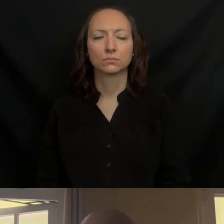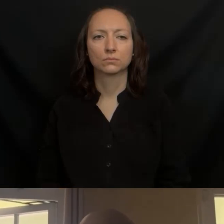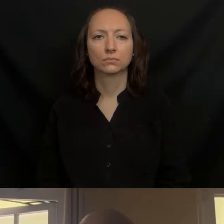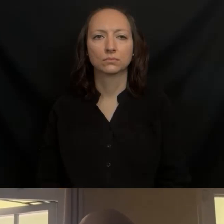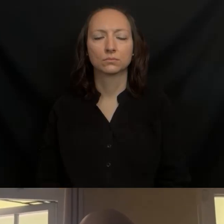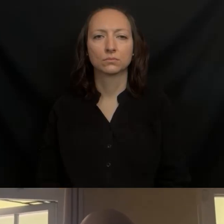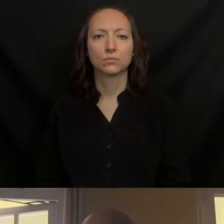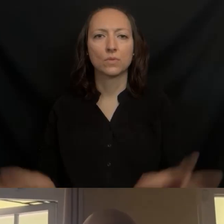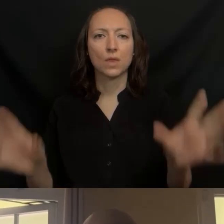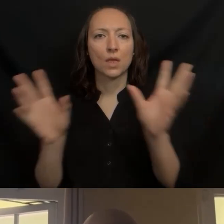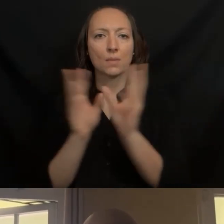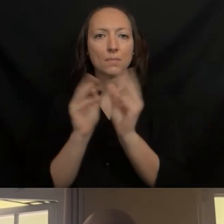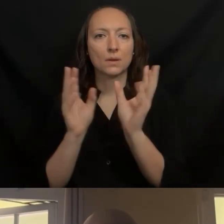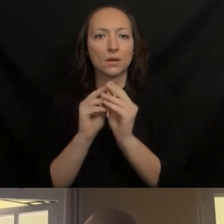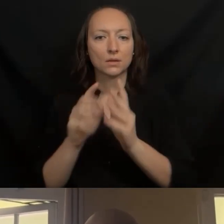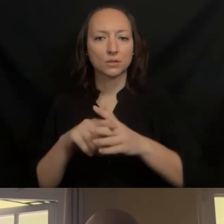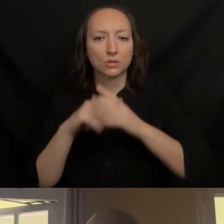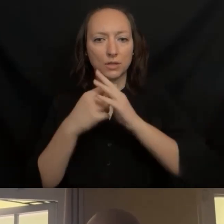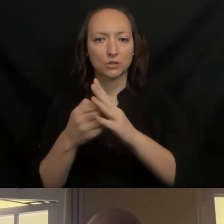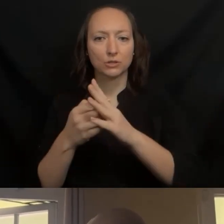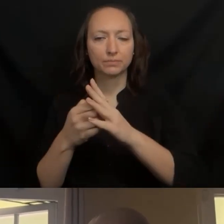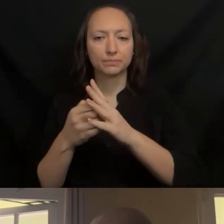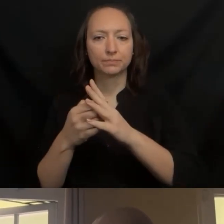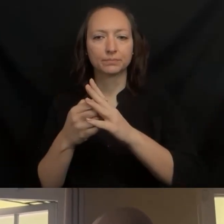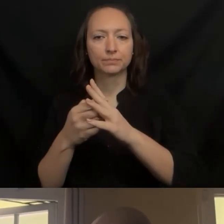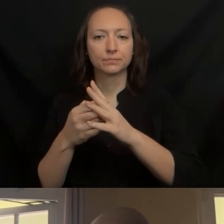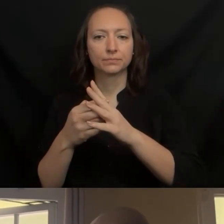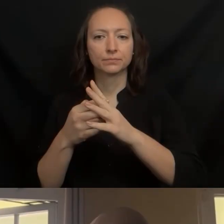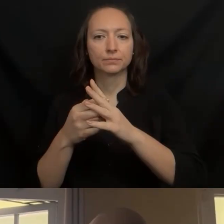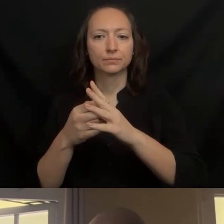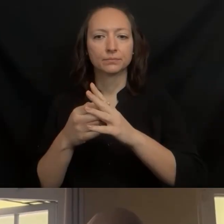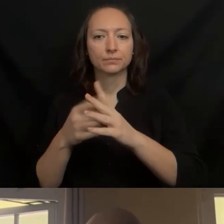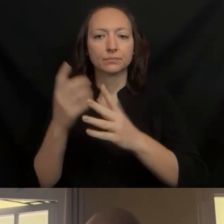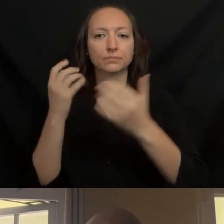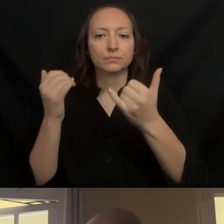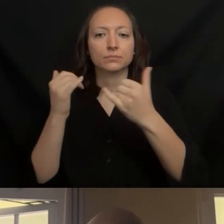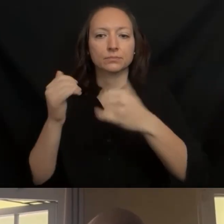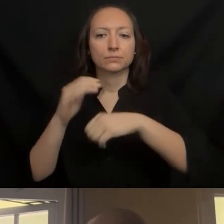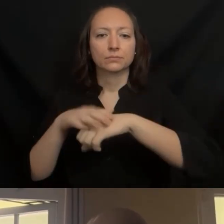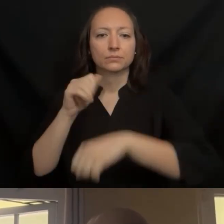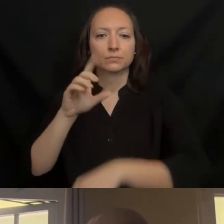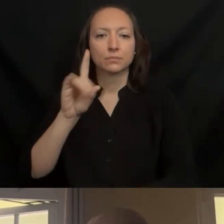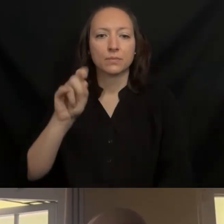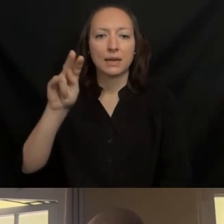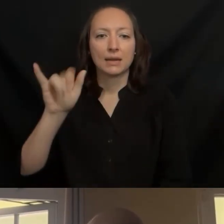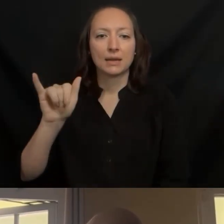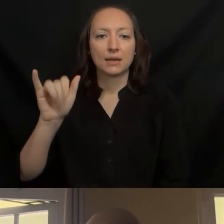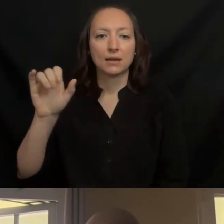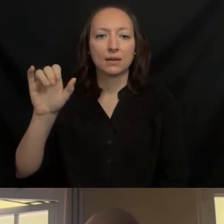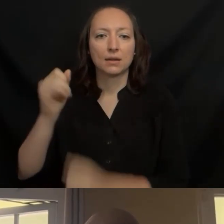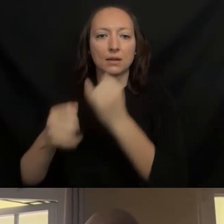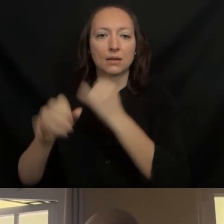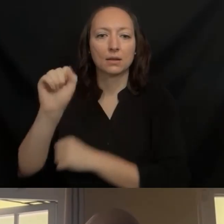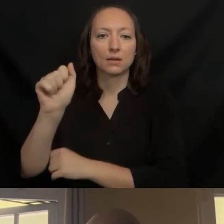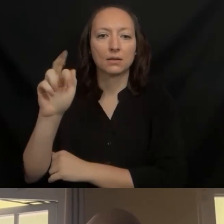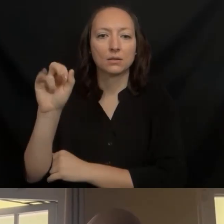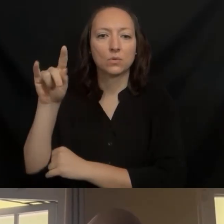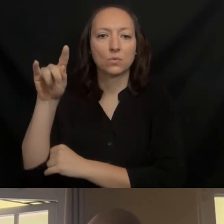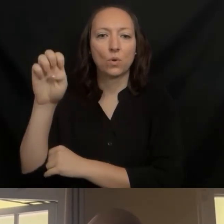Meeting is in session. Roll call. Danny Saron, our attorney, is on the line. Ms. Lever,